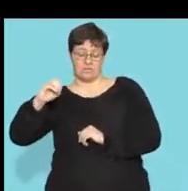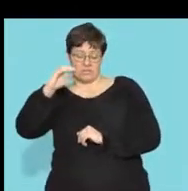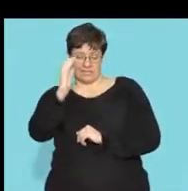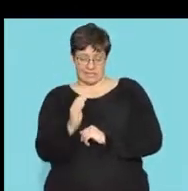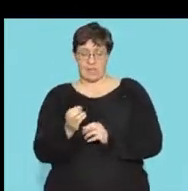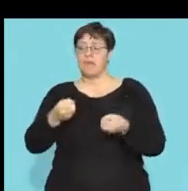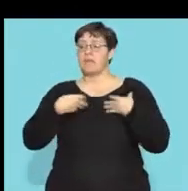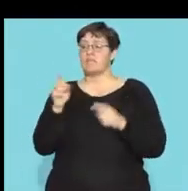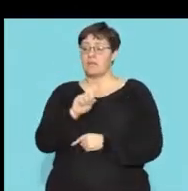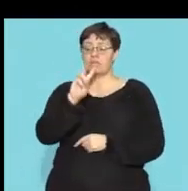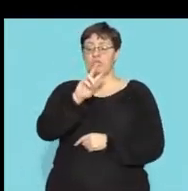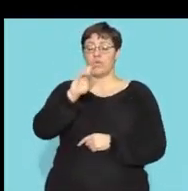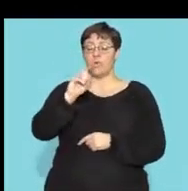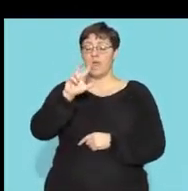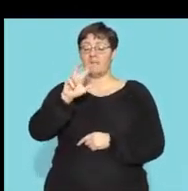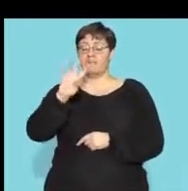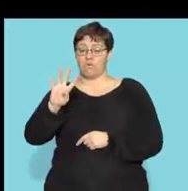give me